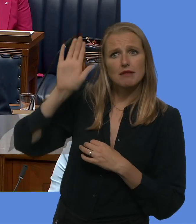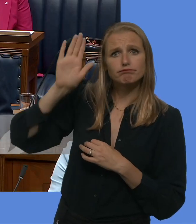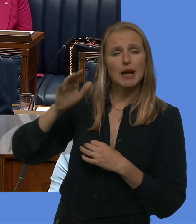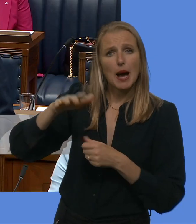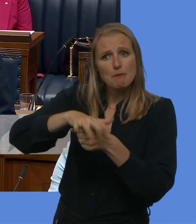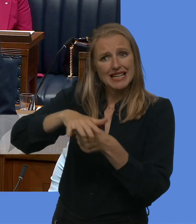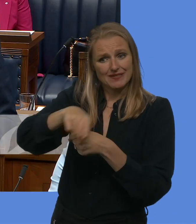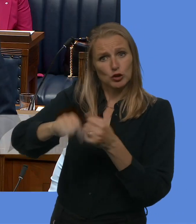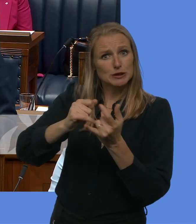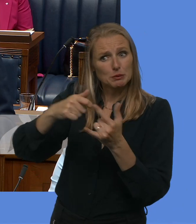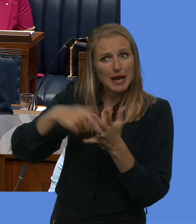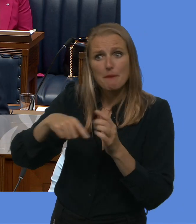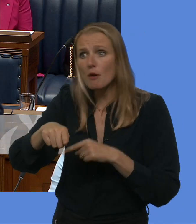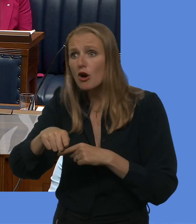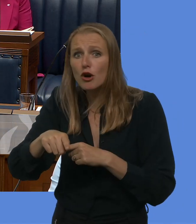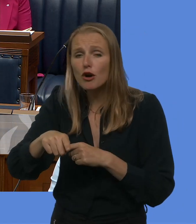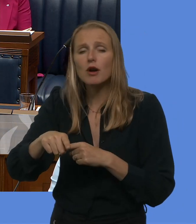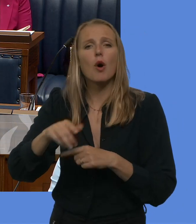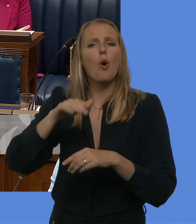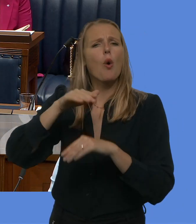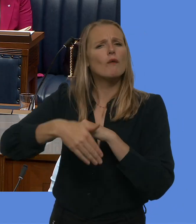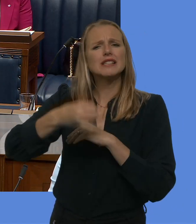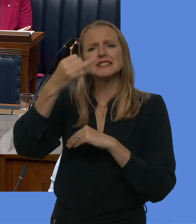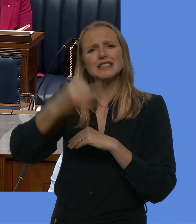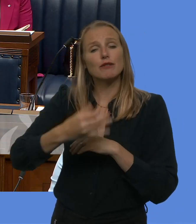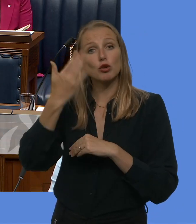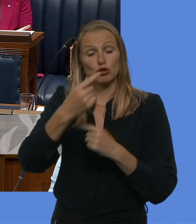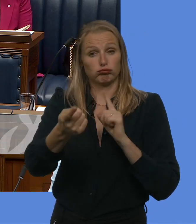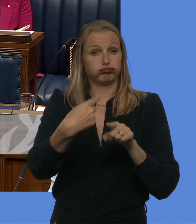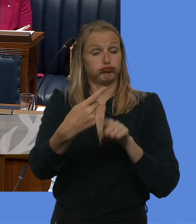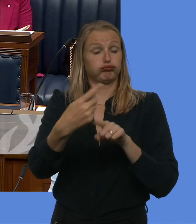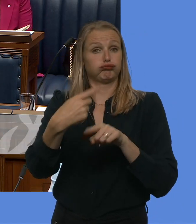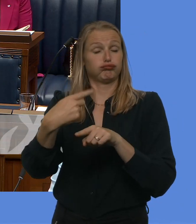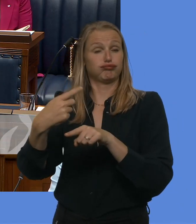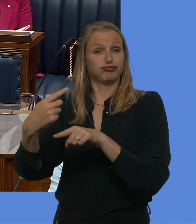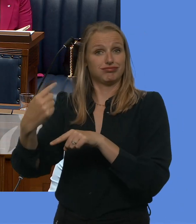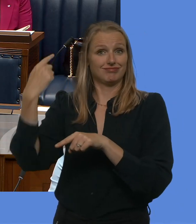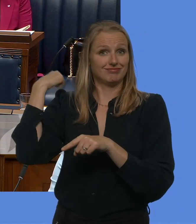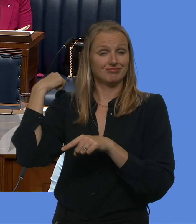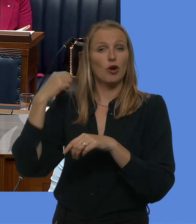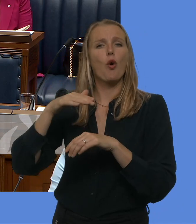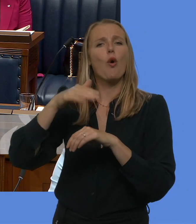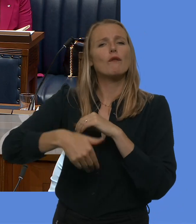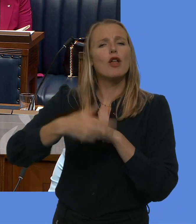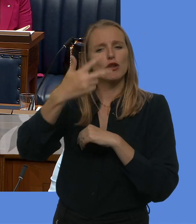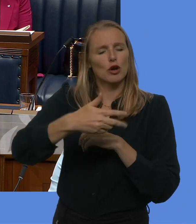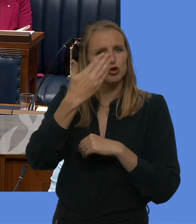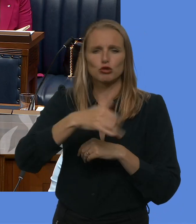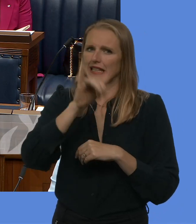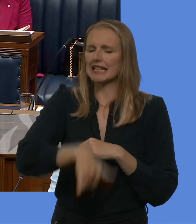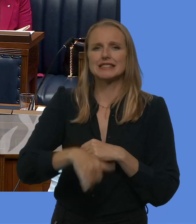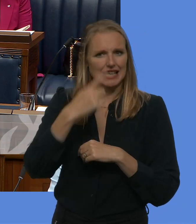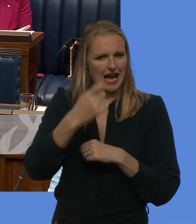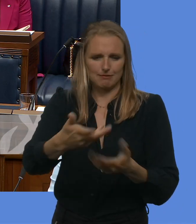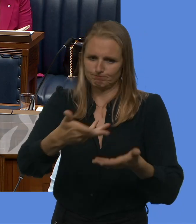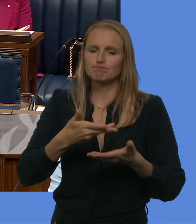this September. There were over 700 schools responded to that, over 300 of them positively.